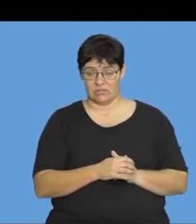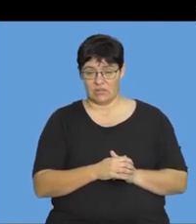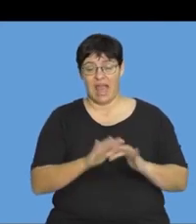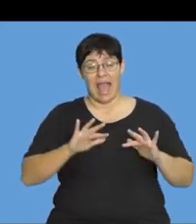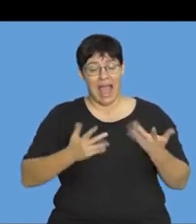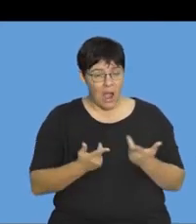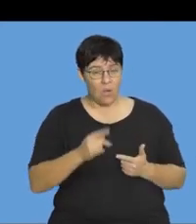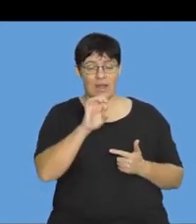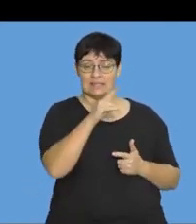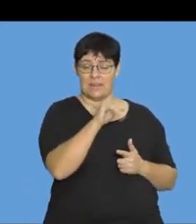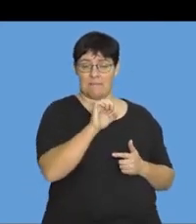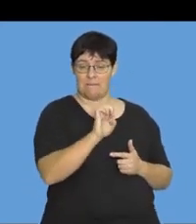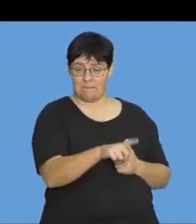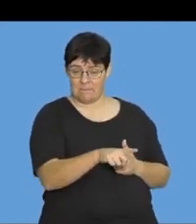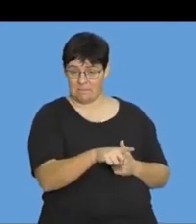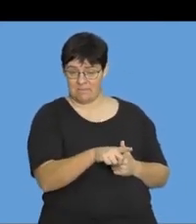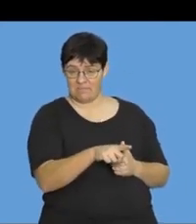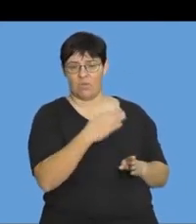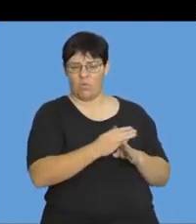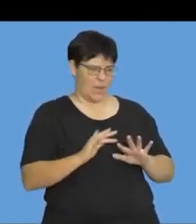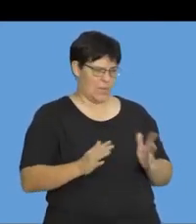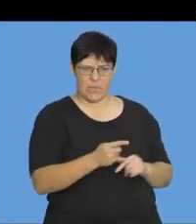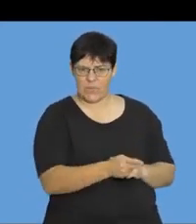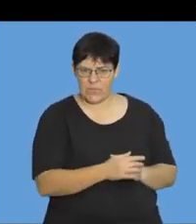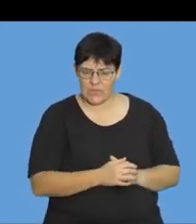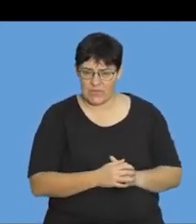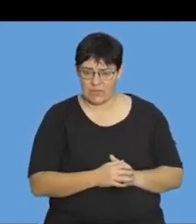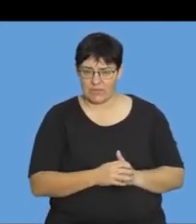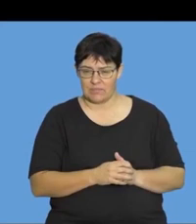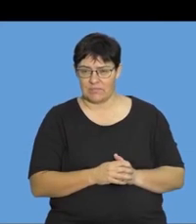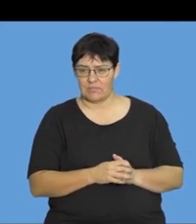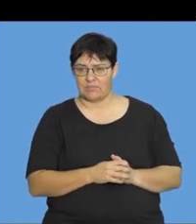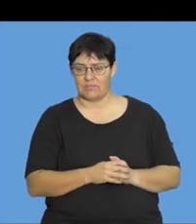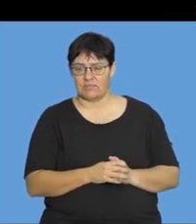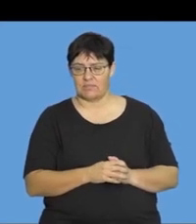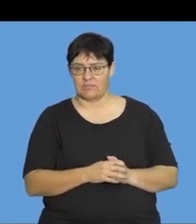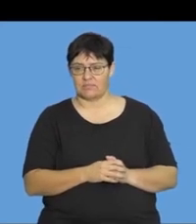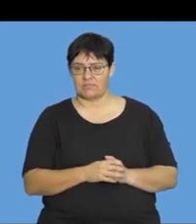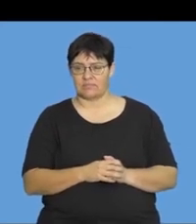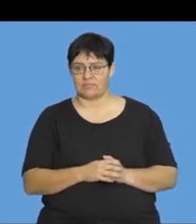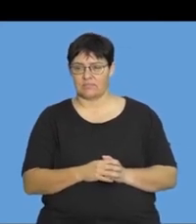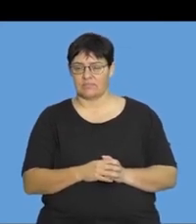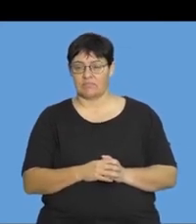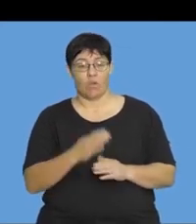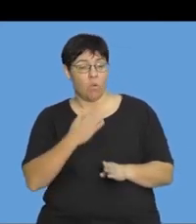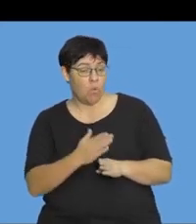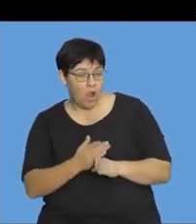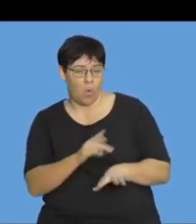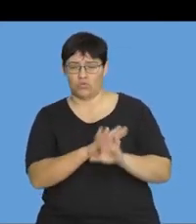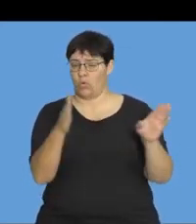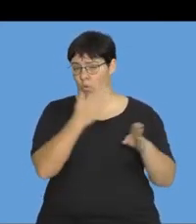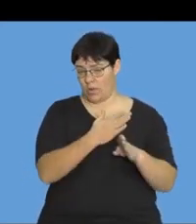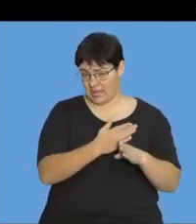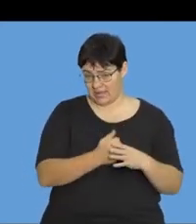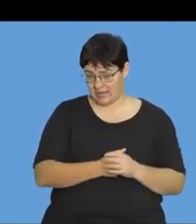the enzyme work? All right, the activity. Is it working or isn't it